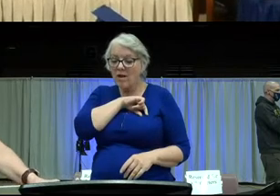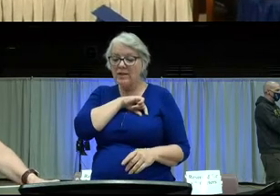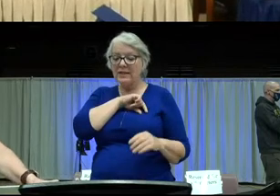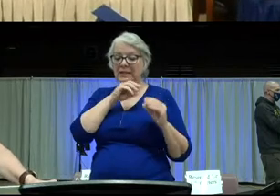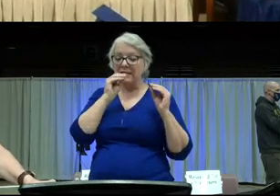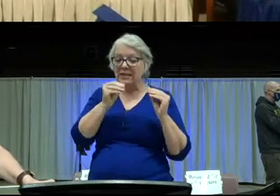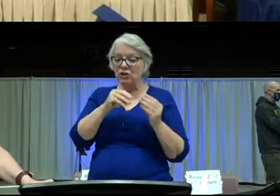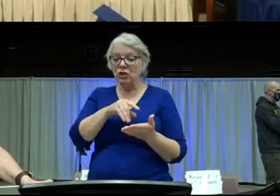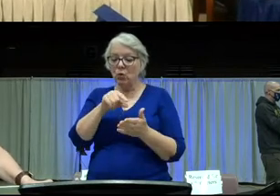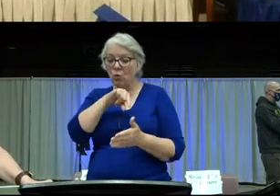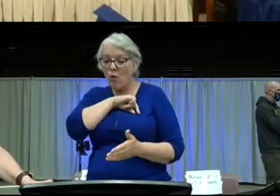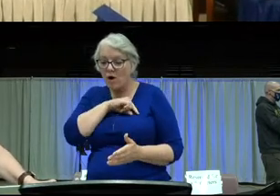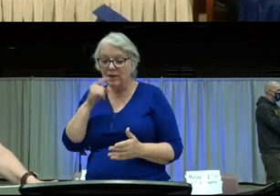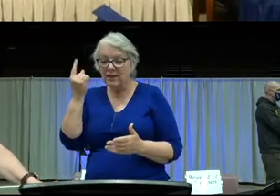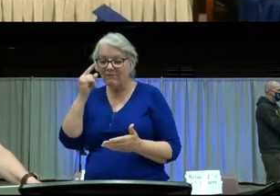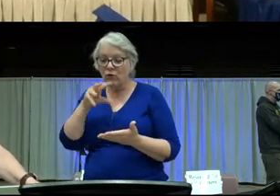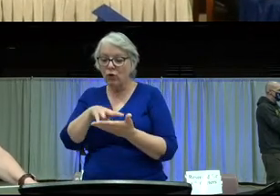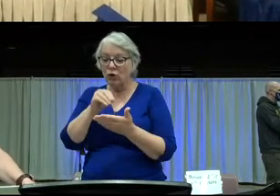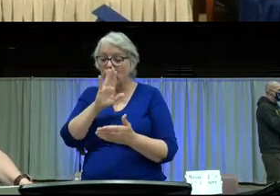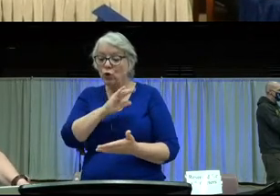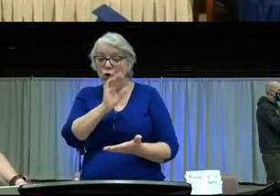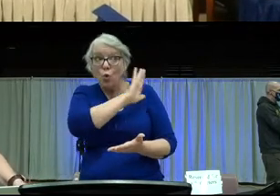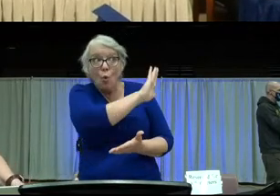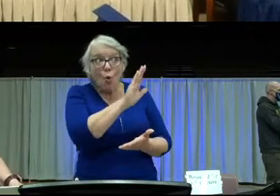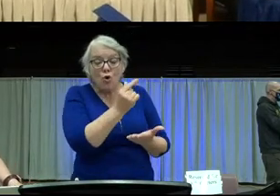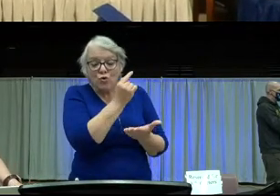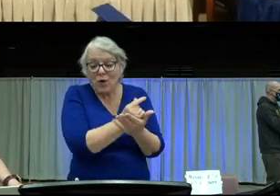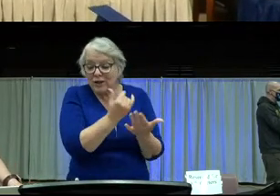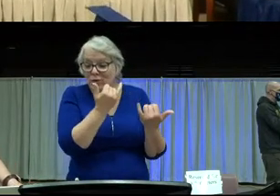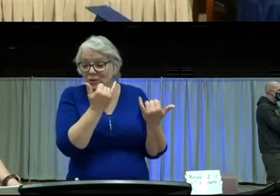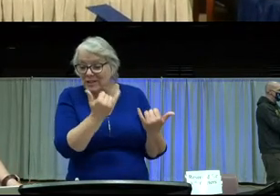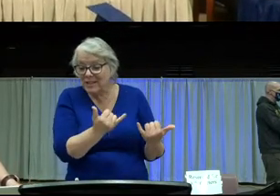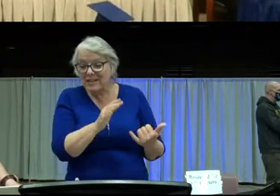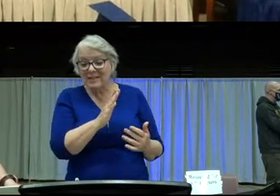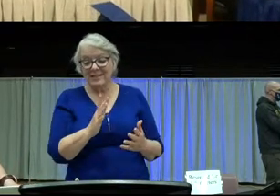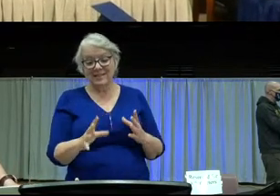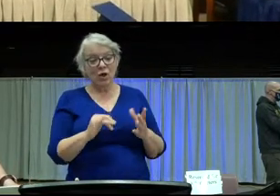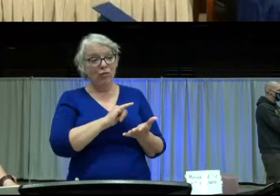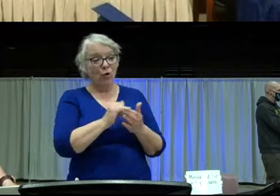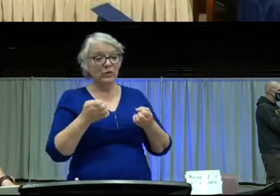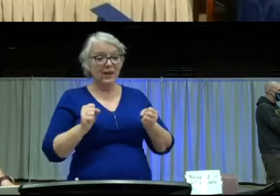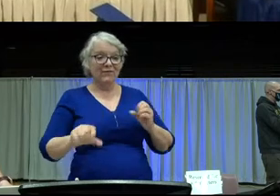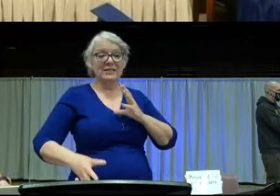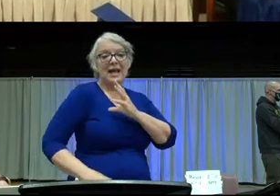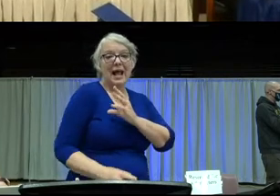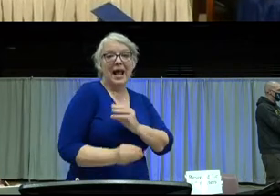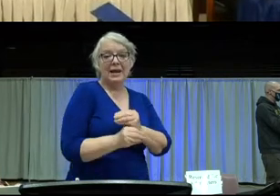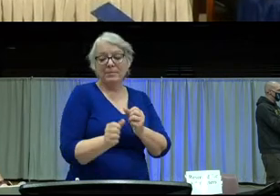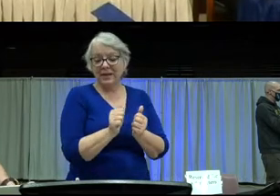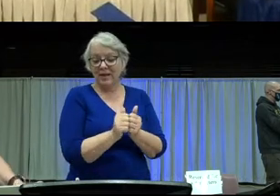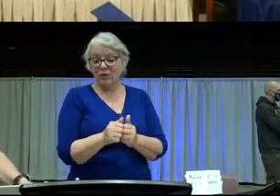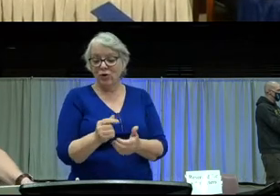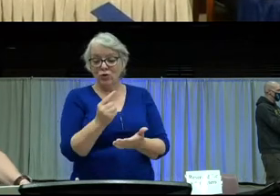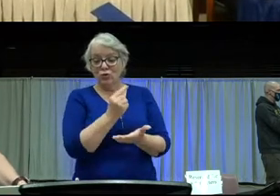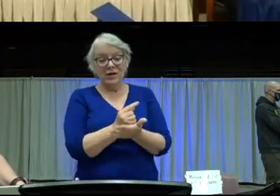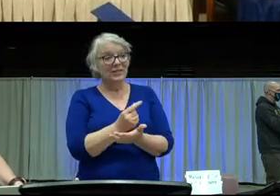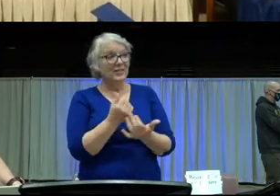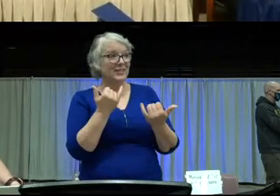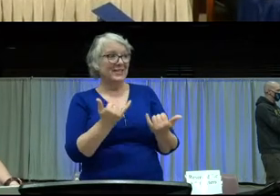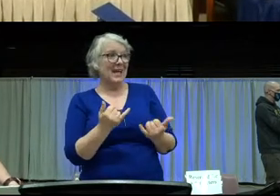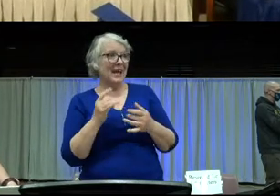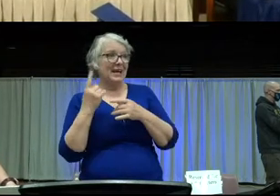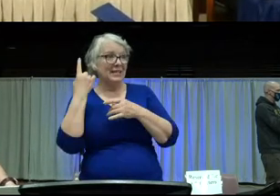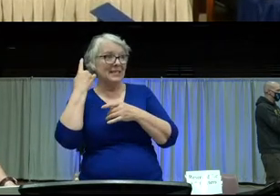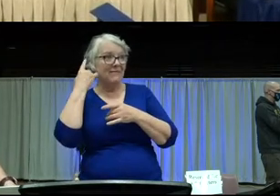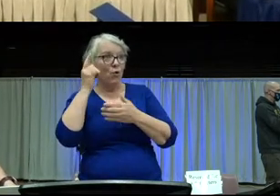all those efforts. Graduates, this day belongs to you. Those of us who work at the college have the privilege